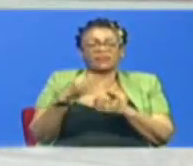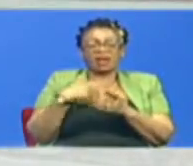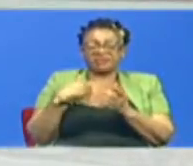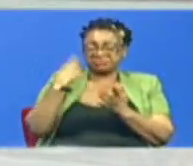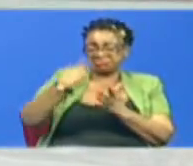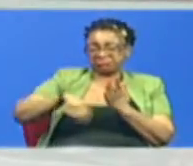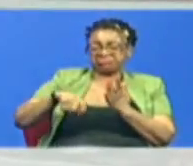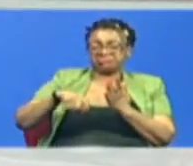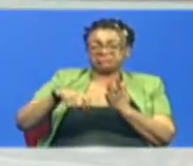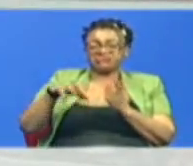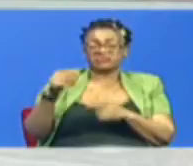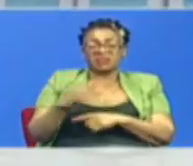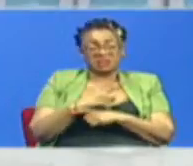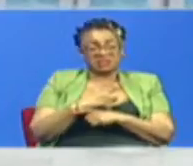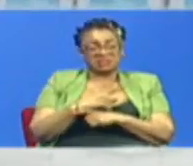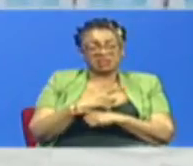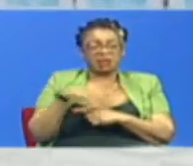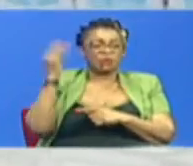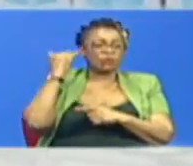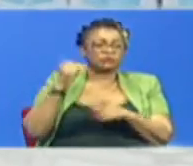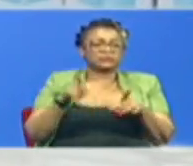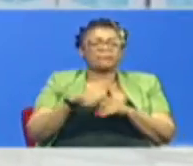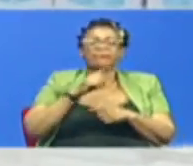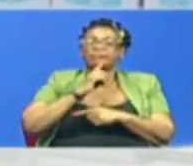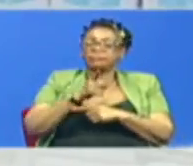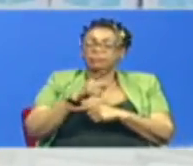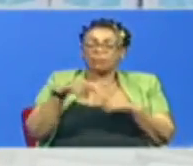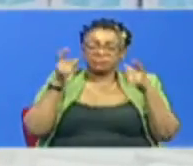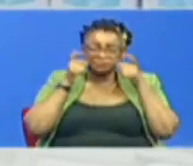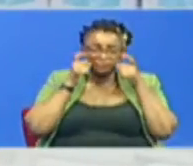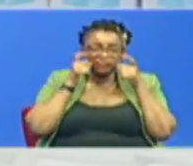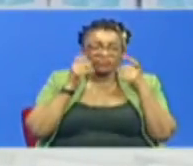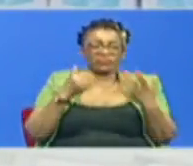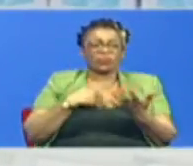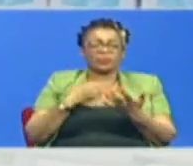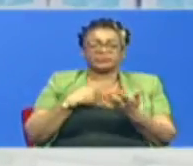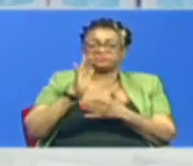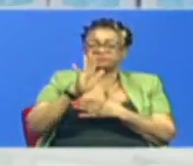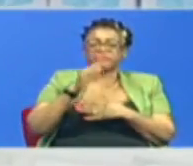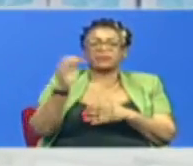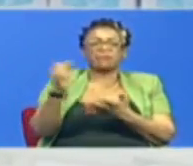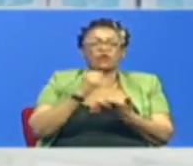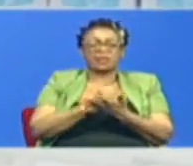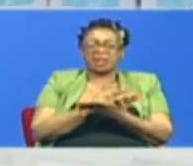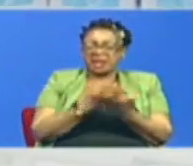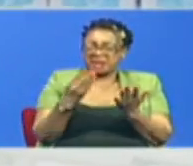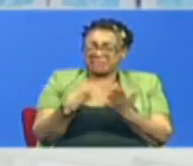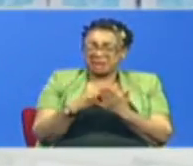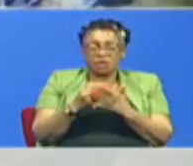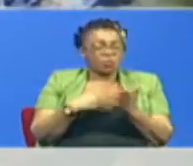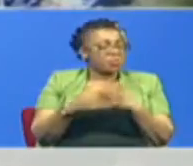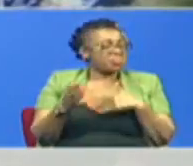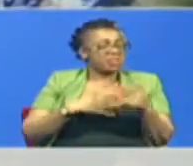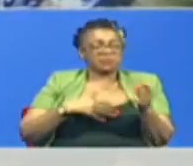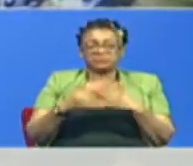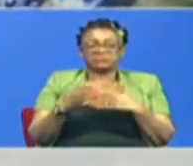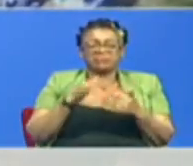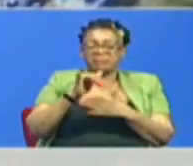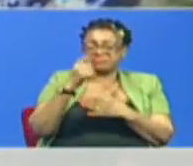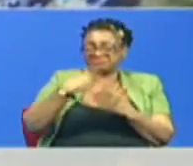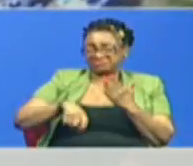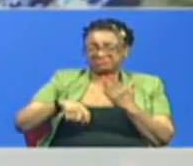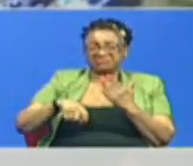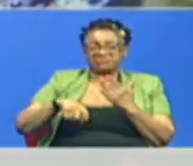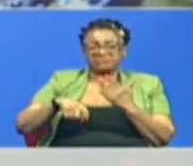the retailer. The court has also directed Tuskies to release to its employees any amount withheld due to salary deductions.